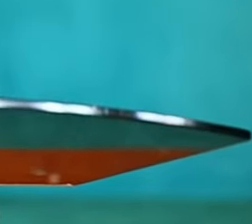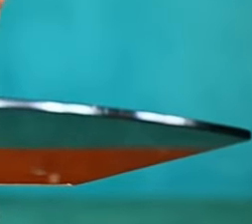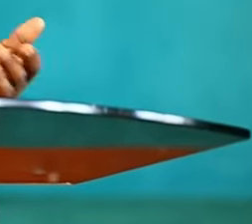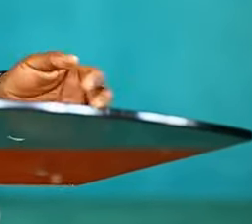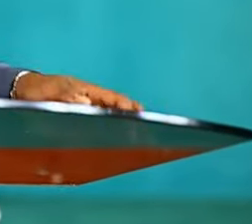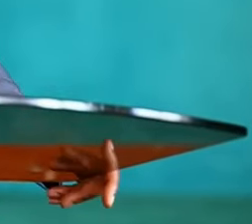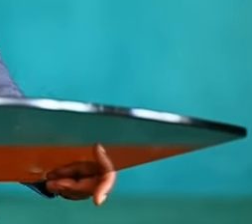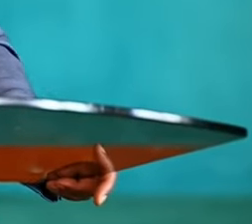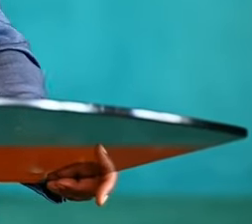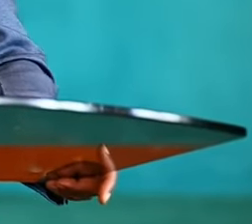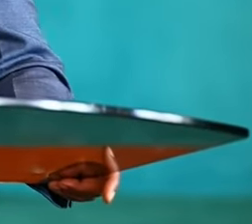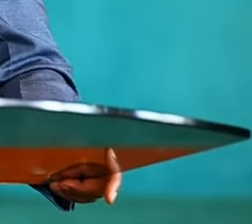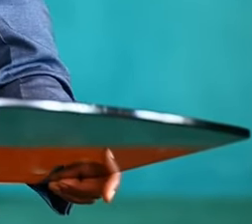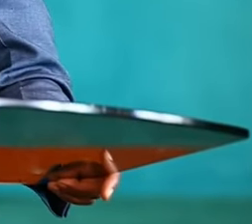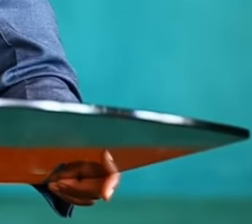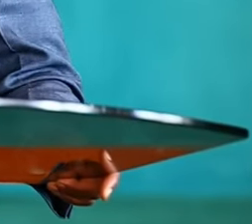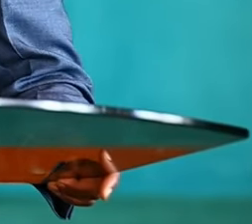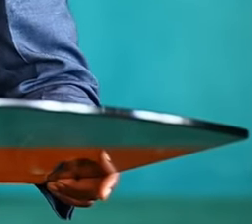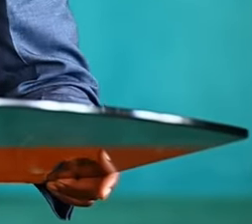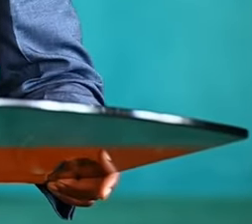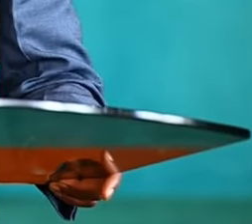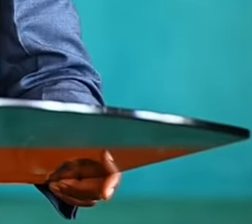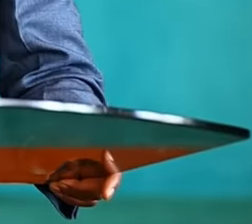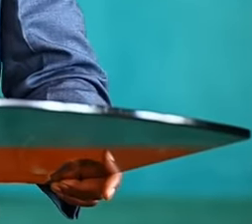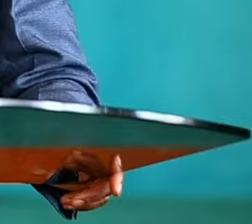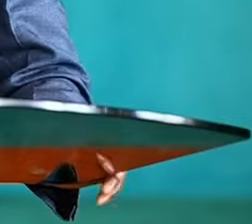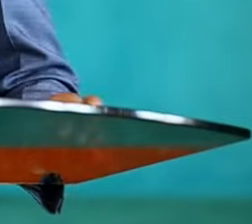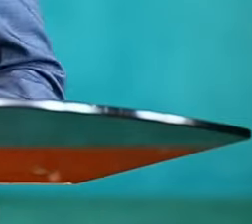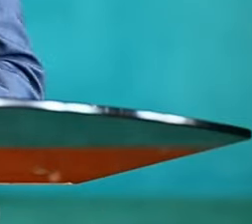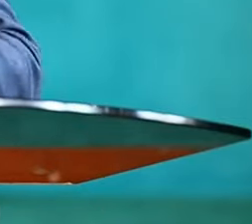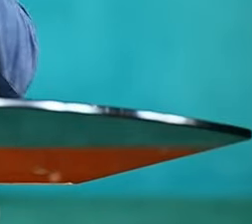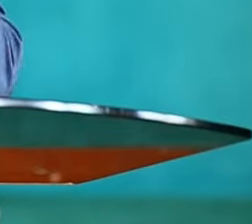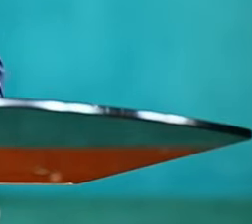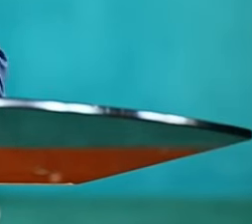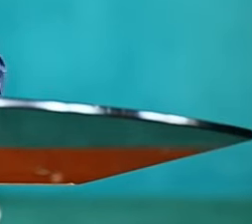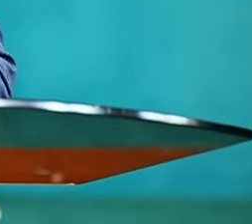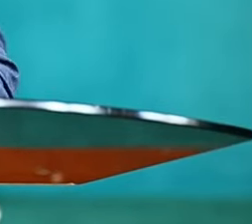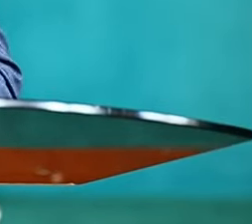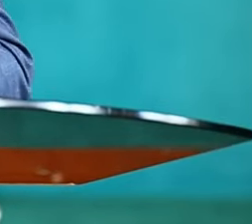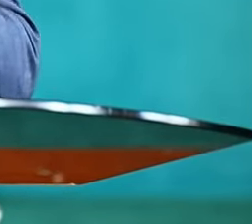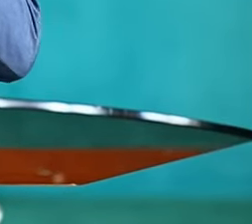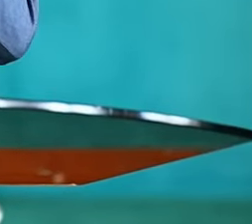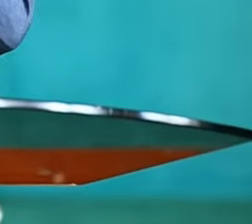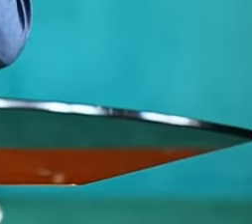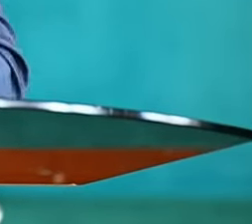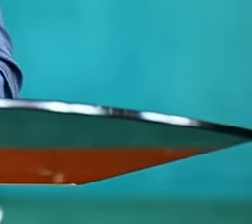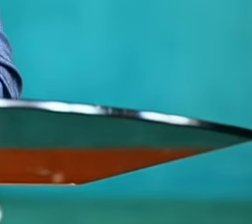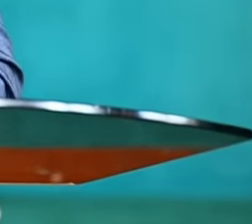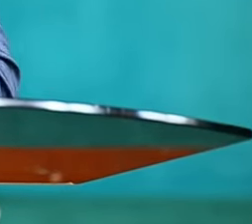had long journeys throughout the year, but we still claim, we